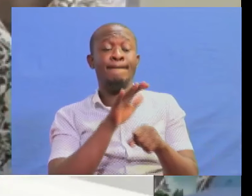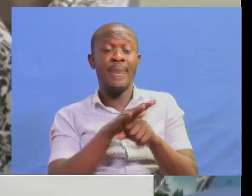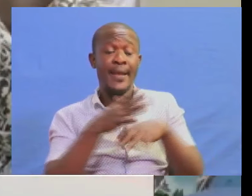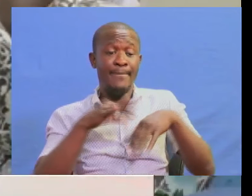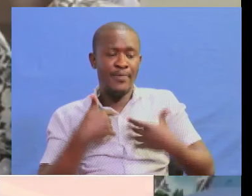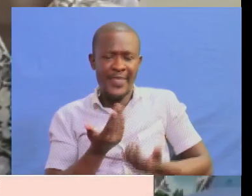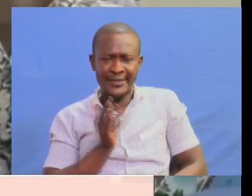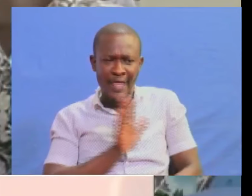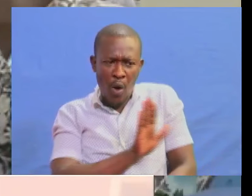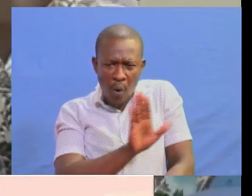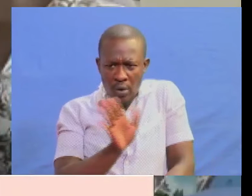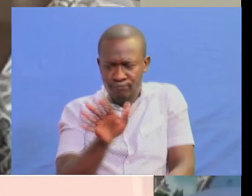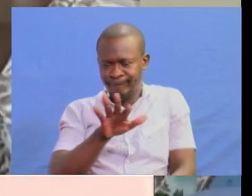wenyeji